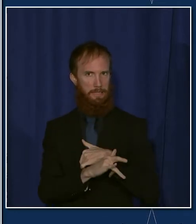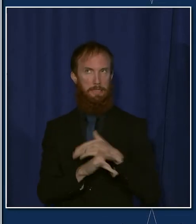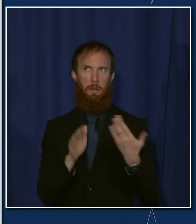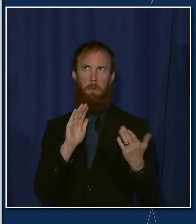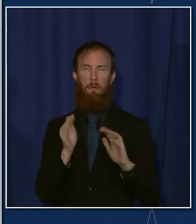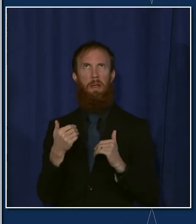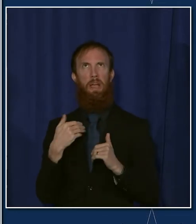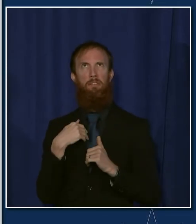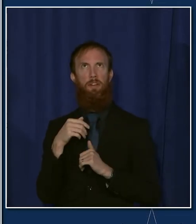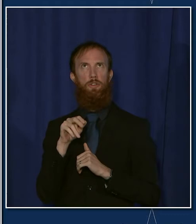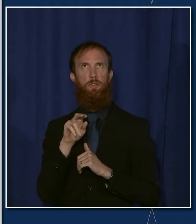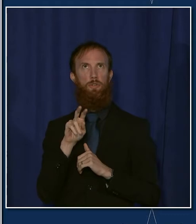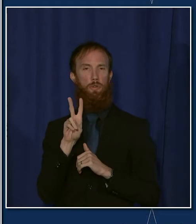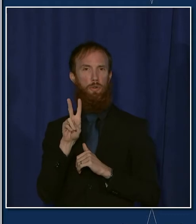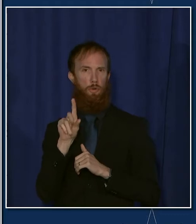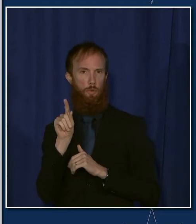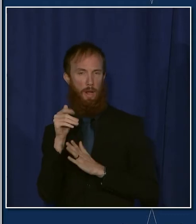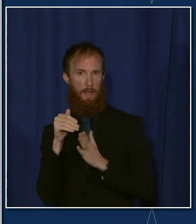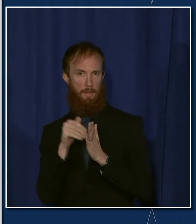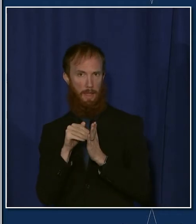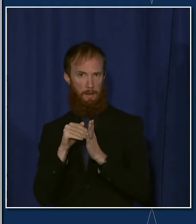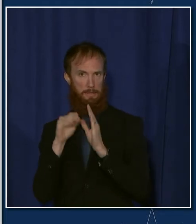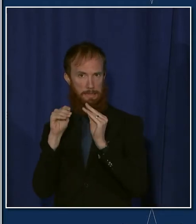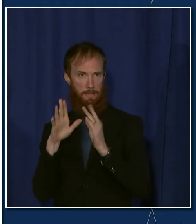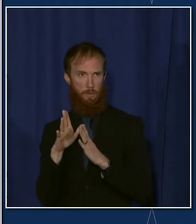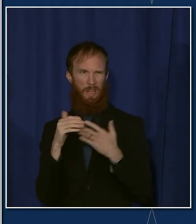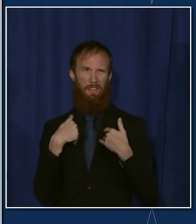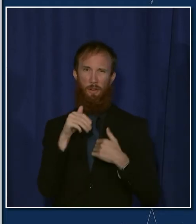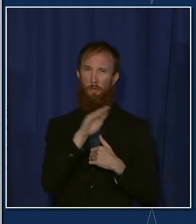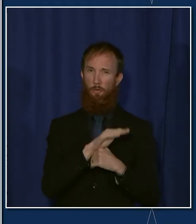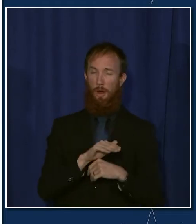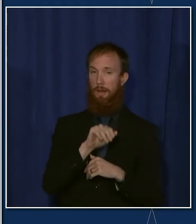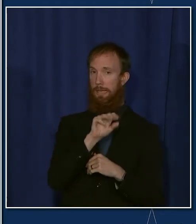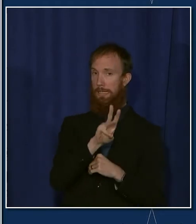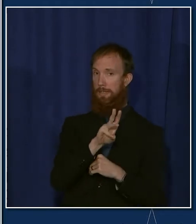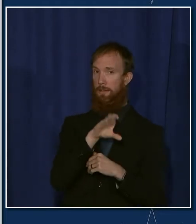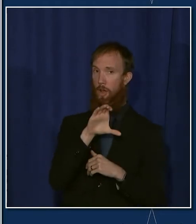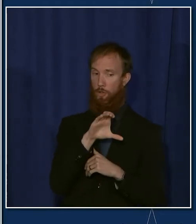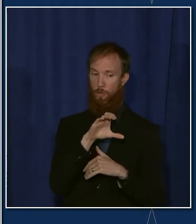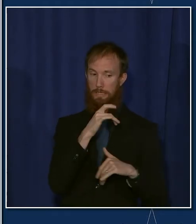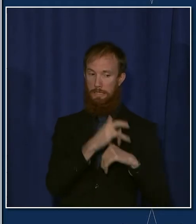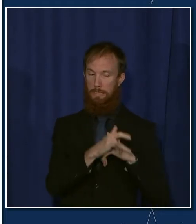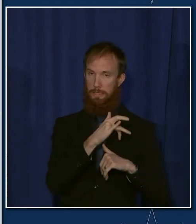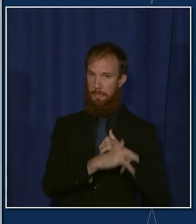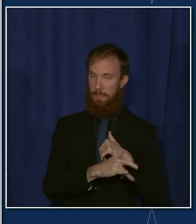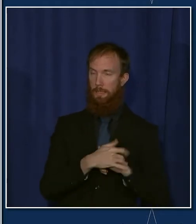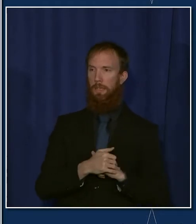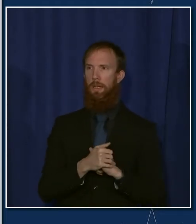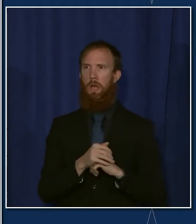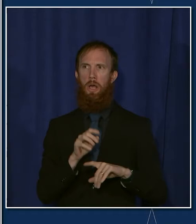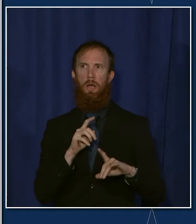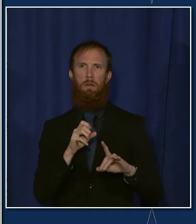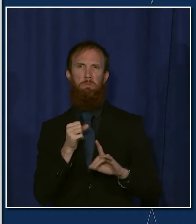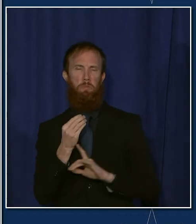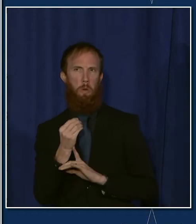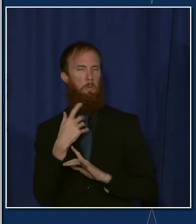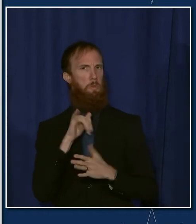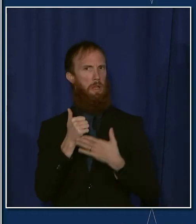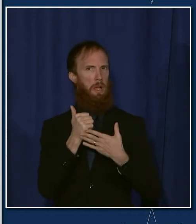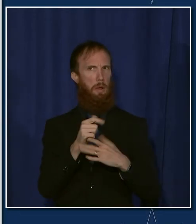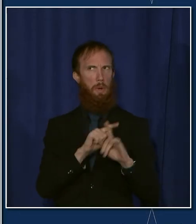teachers, we have about 600, a little over 600 vacancies. So that has really helped us. But even with that, we've been getting